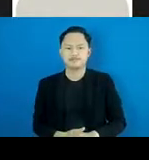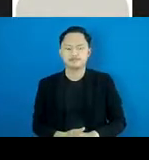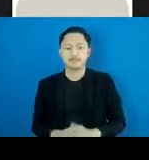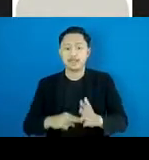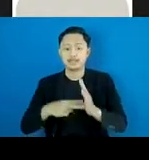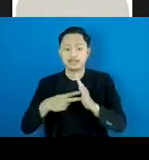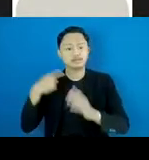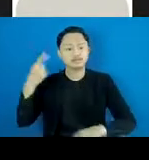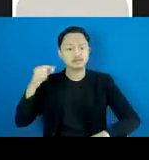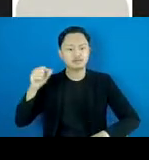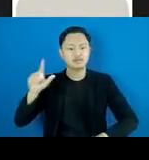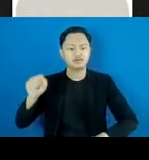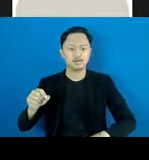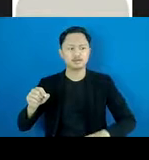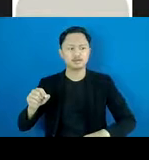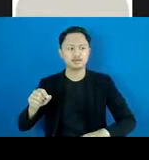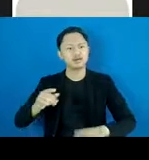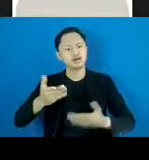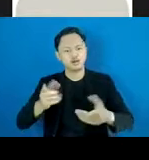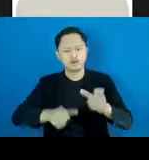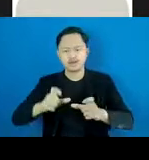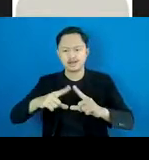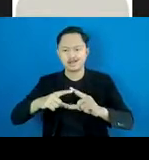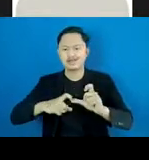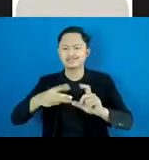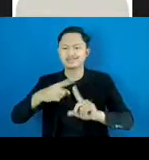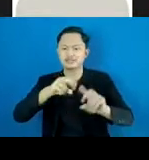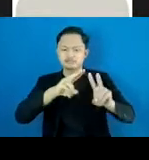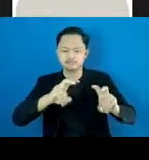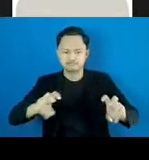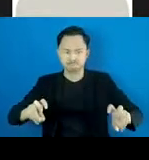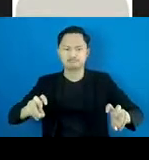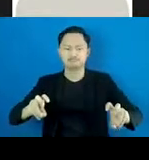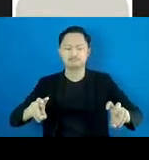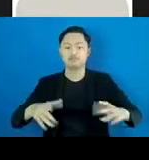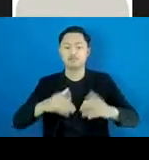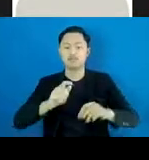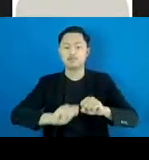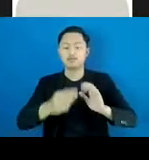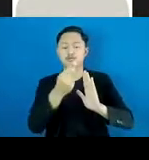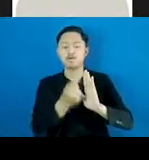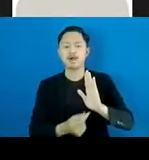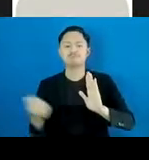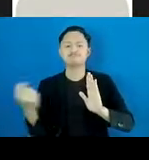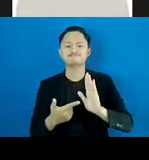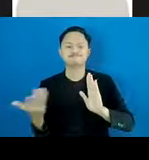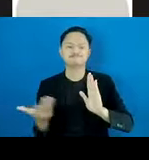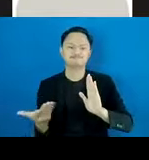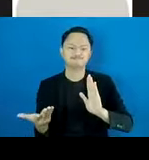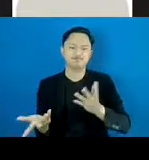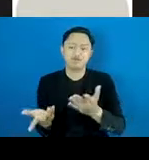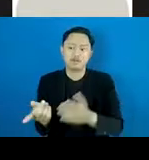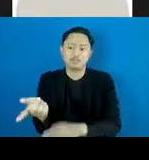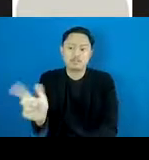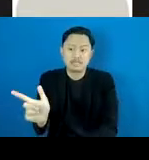of usage of their assets, and the overall financing that can come from debt will be much higher in